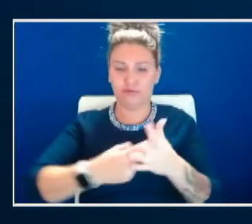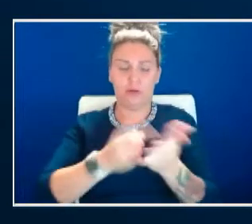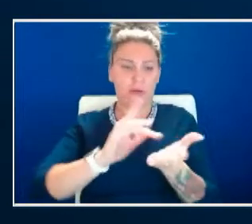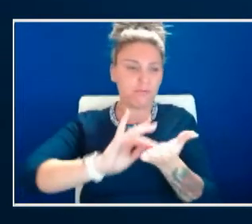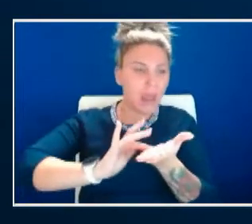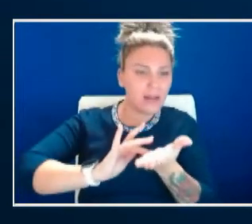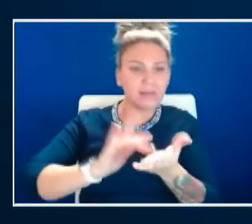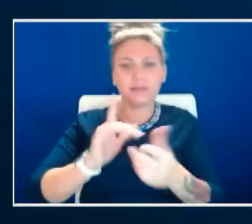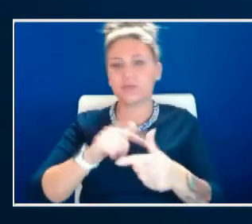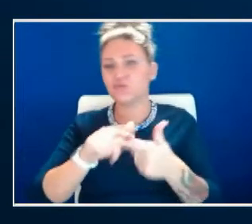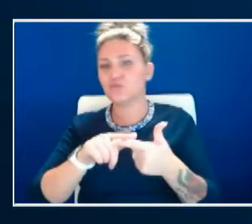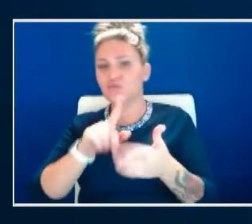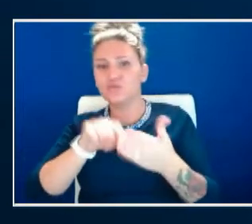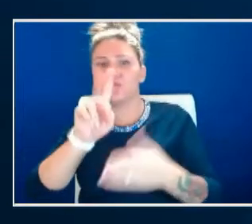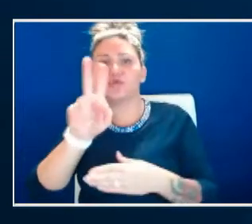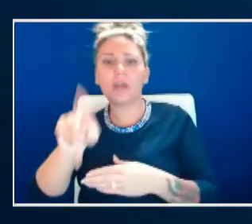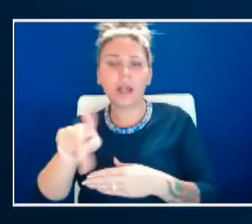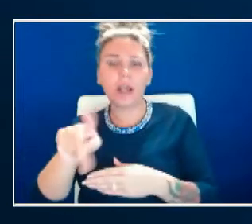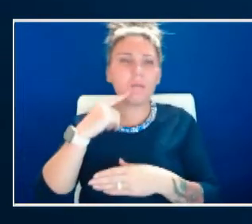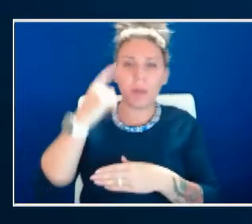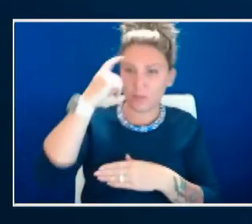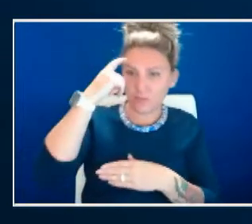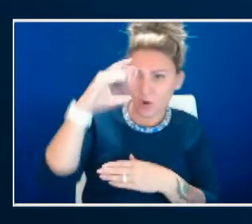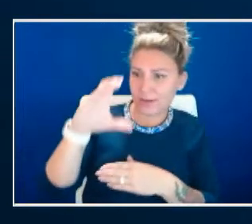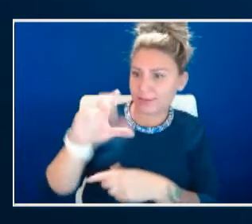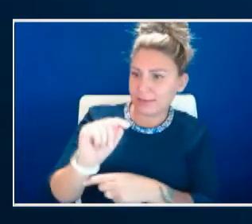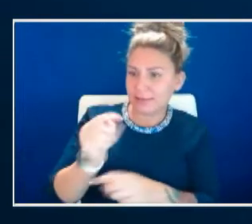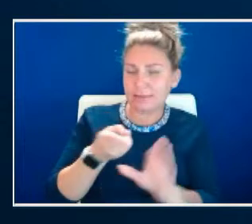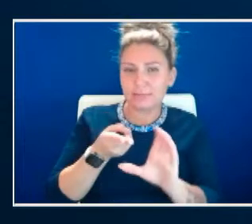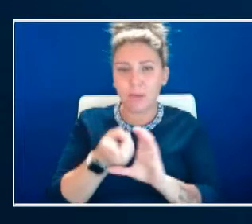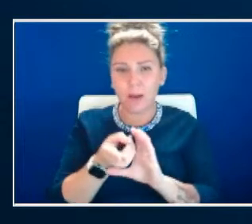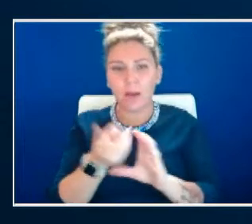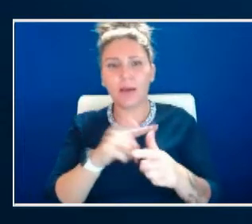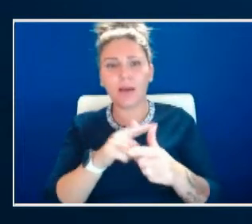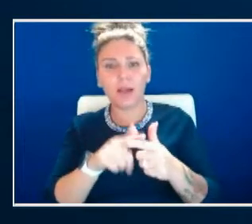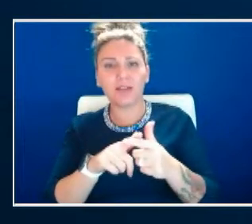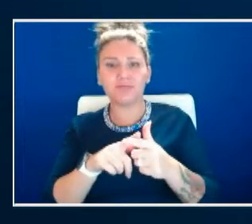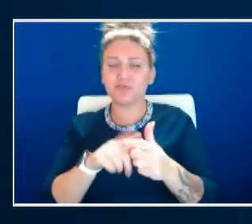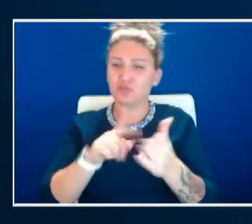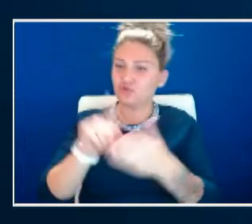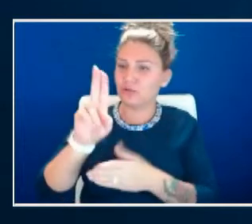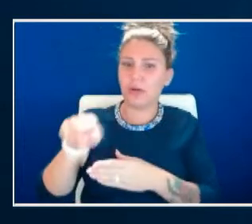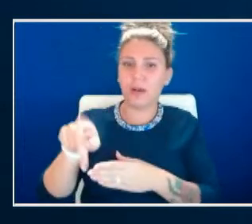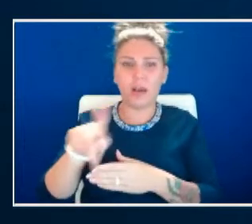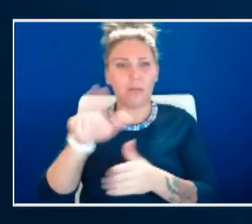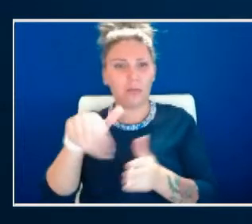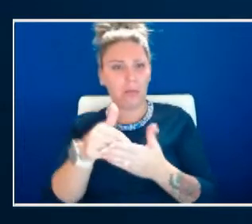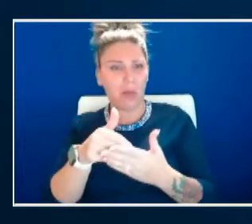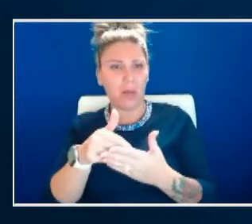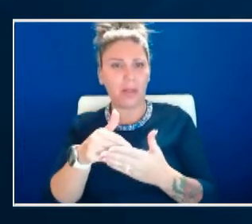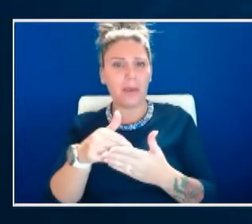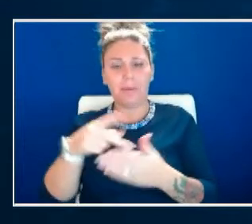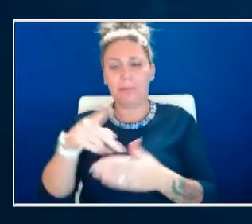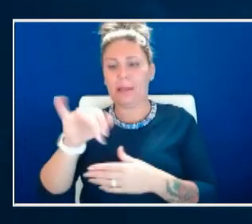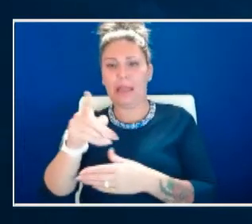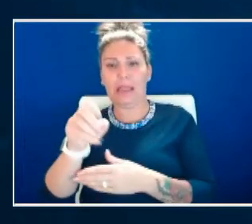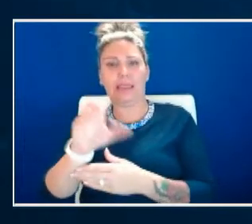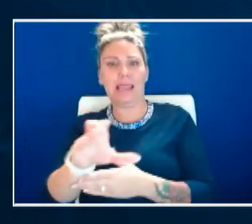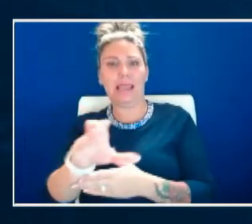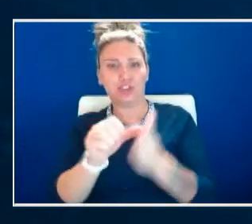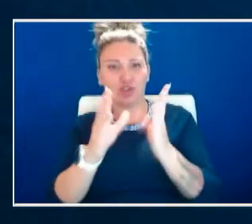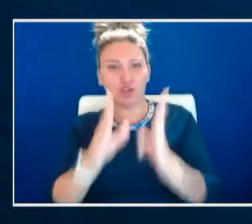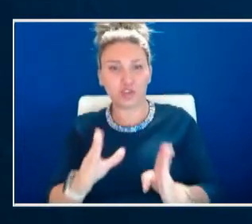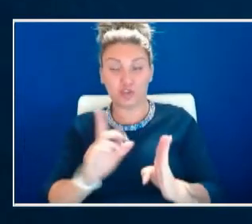checkup, when you had a brain CT scan, your checkup with your plastic surgeon. It's all documented here to really show in real time